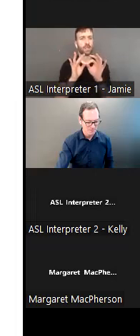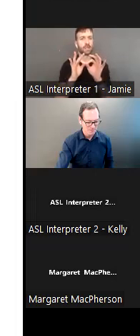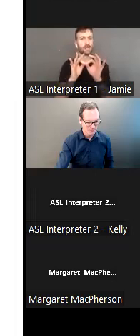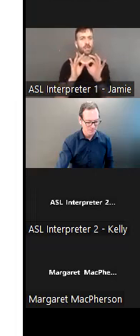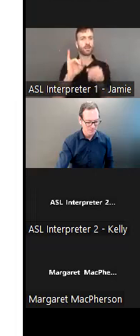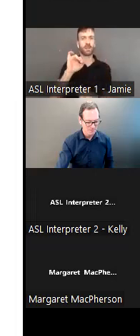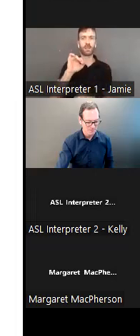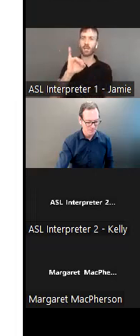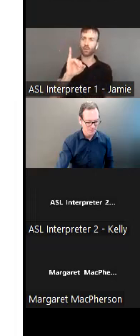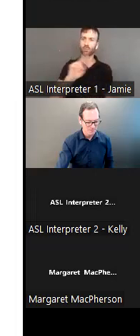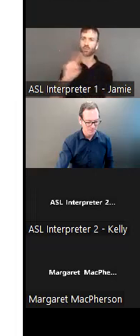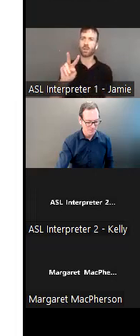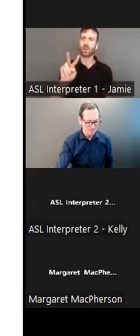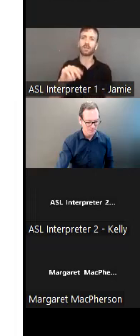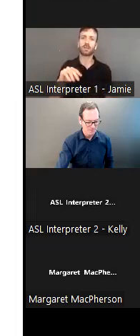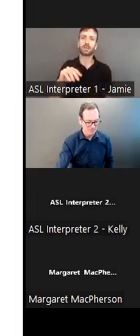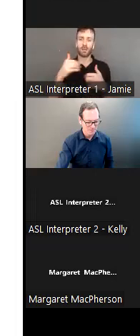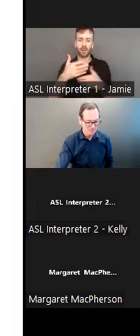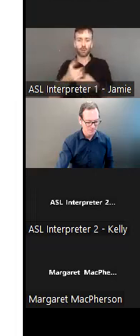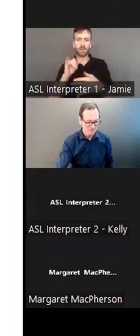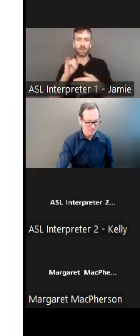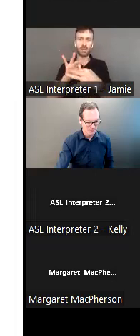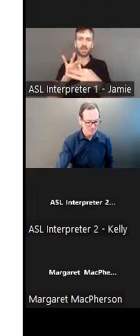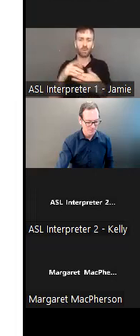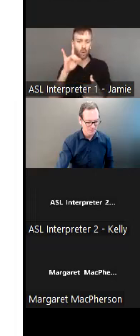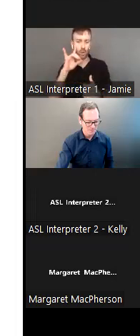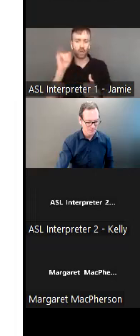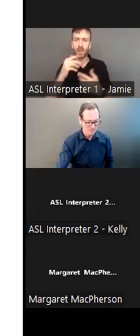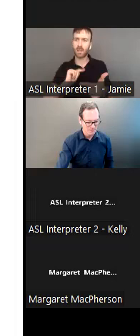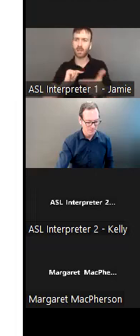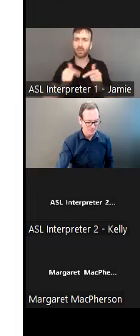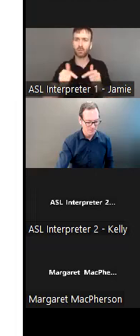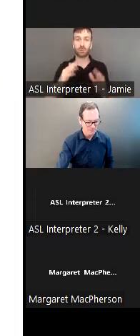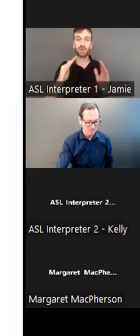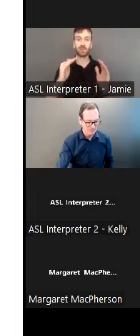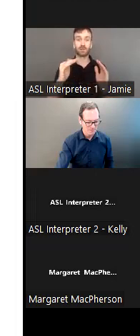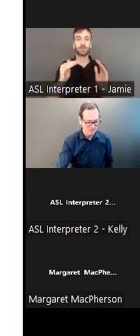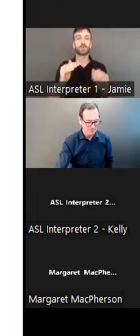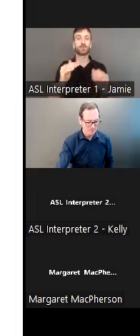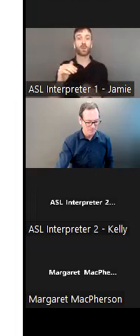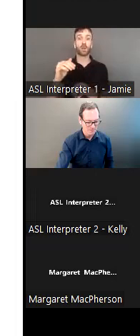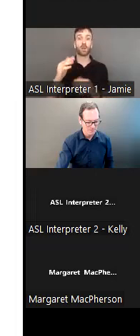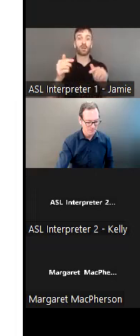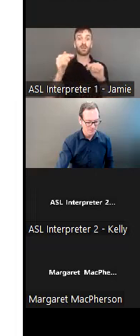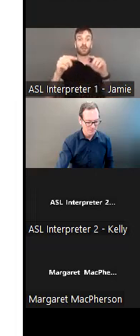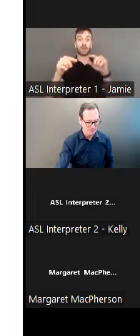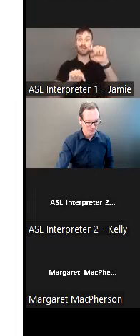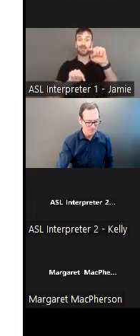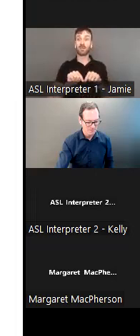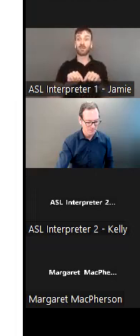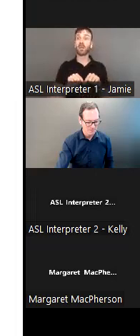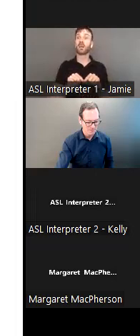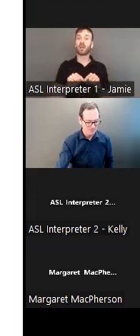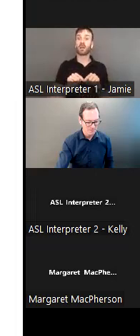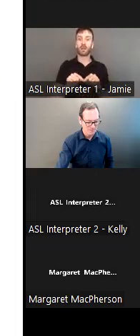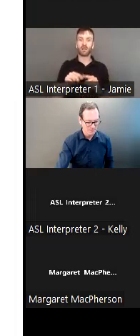on trust and attachment and what that might look like in an interaction. The impacts of structural violence as ongoing in people's